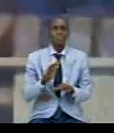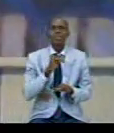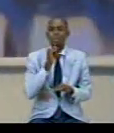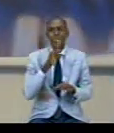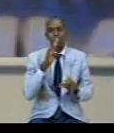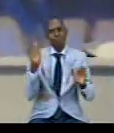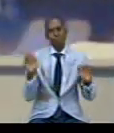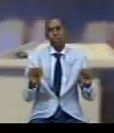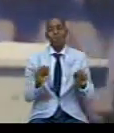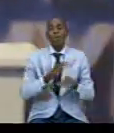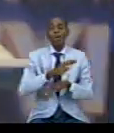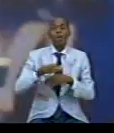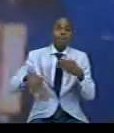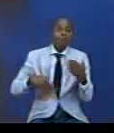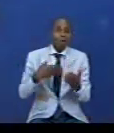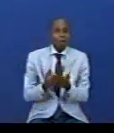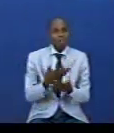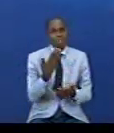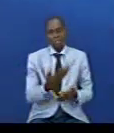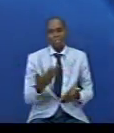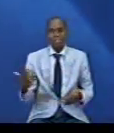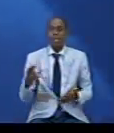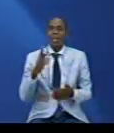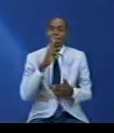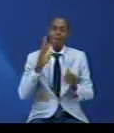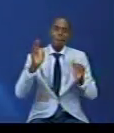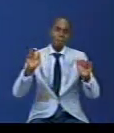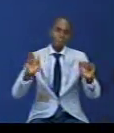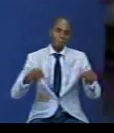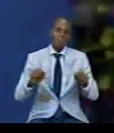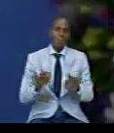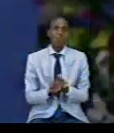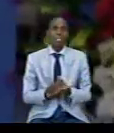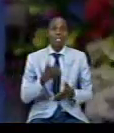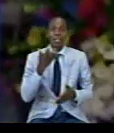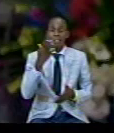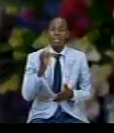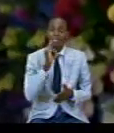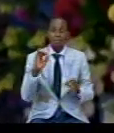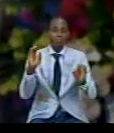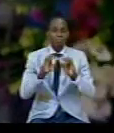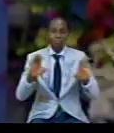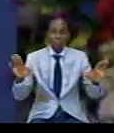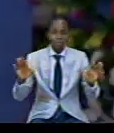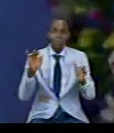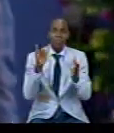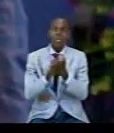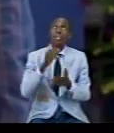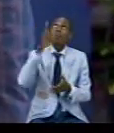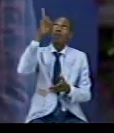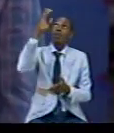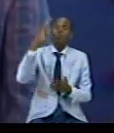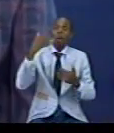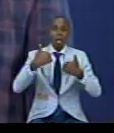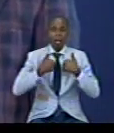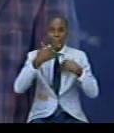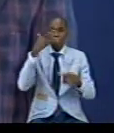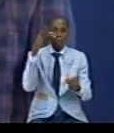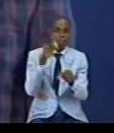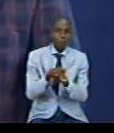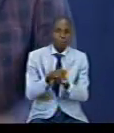things are possible. There is nothing that God has promised that he will